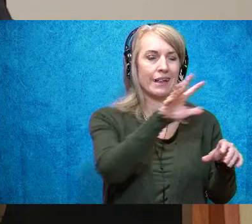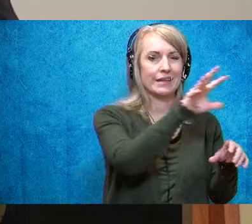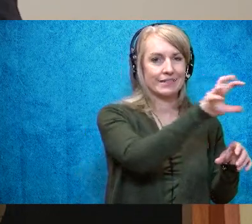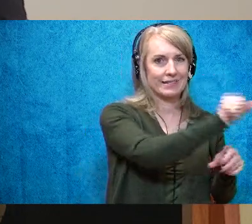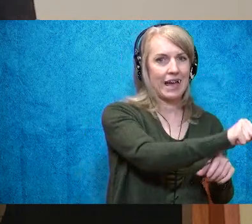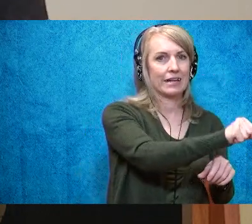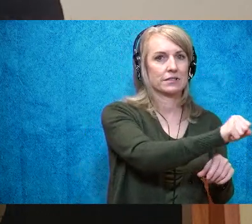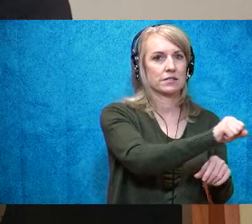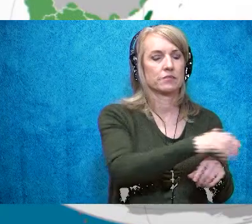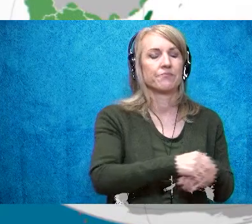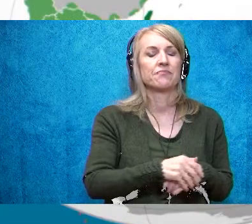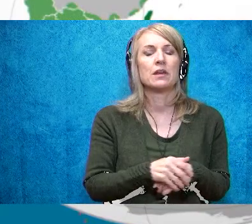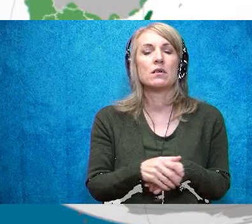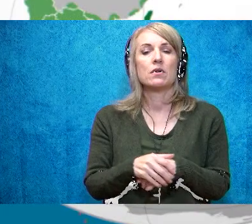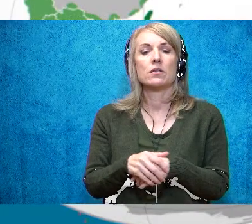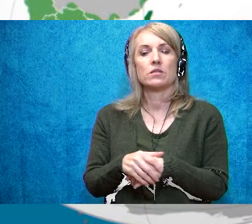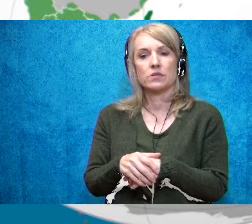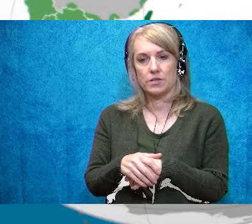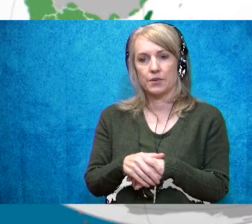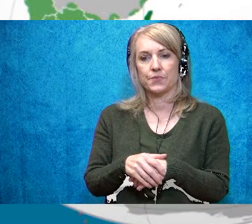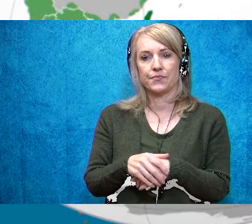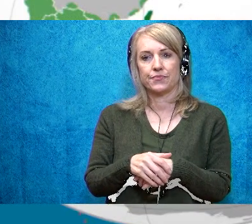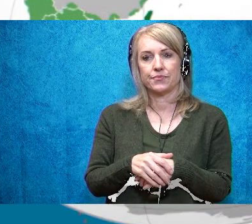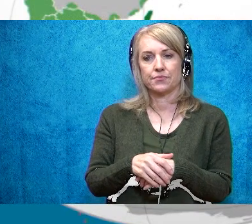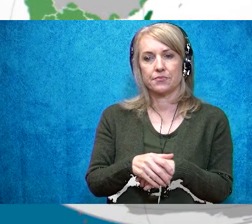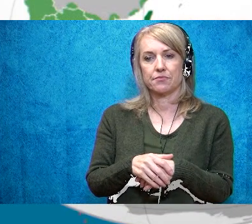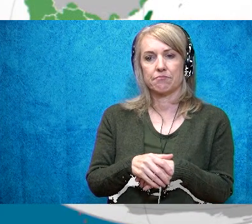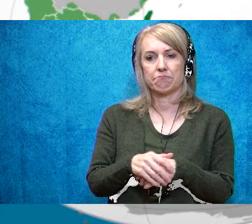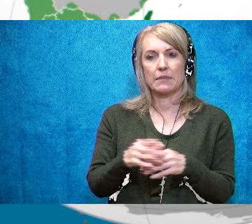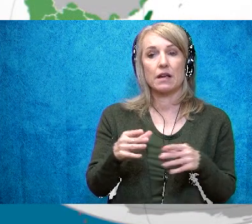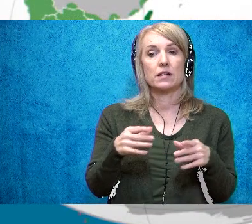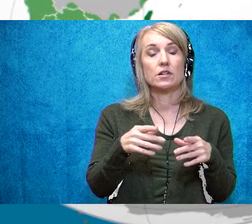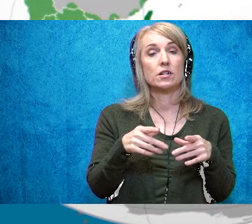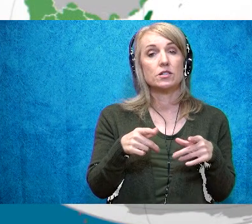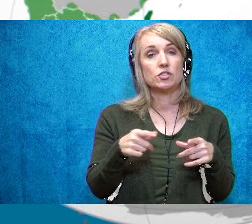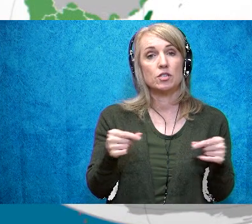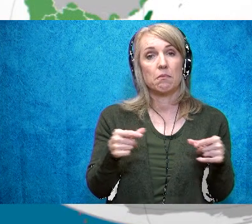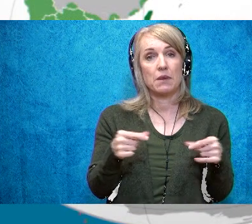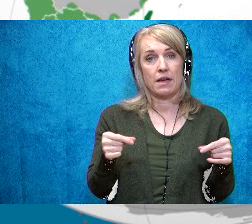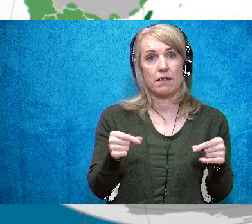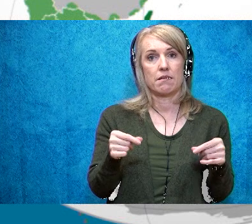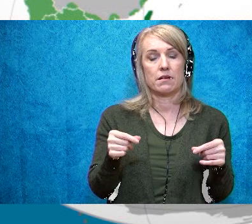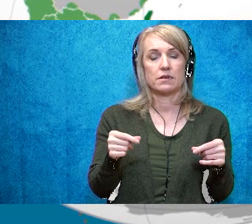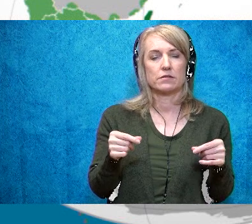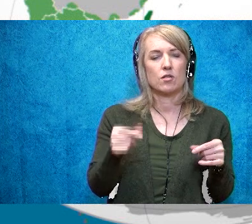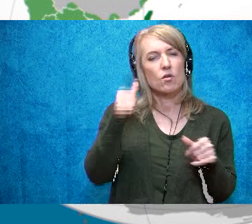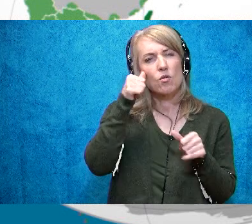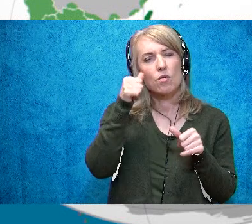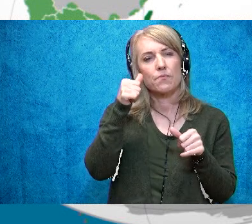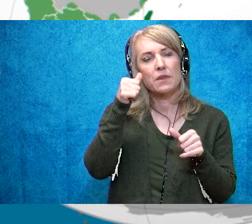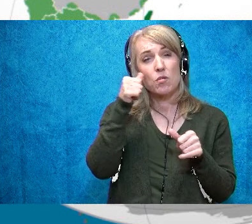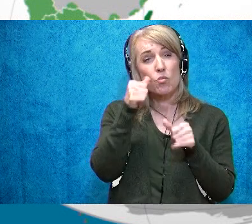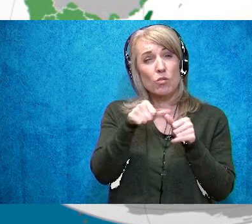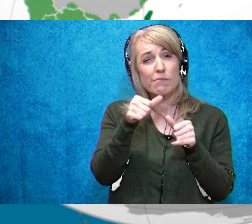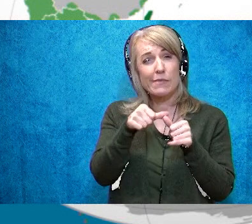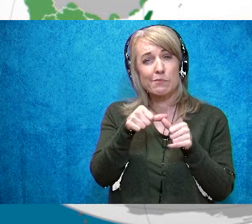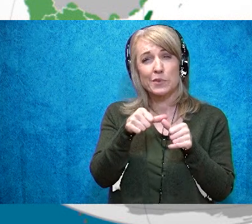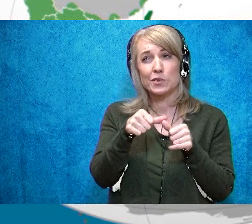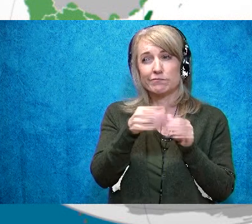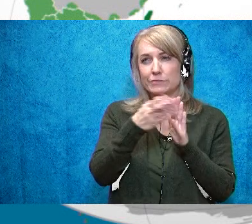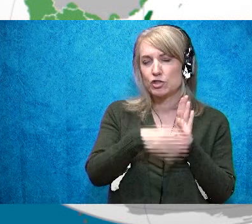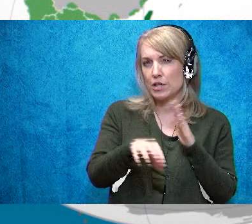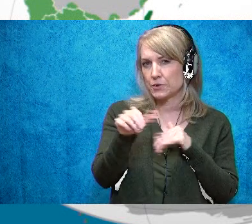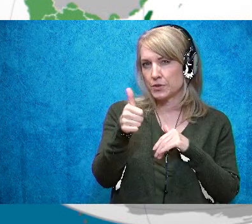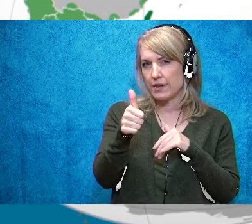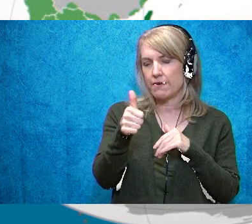invading countries throughout Asia. If you'll remember back when you were in school, when you were in class, you studied Chapter 10, American Expansion,